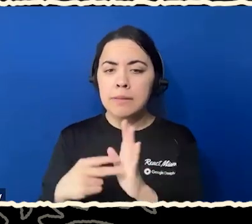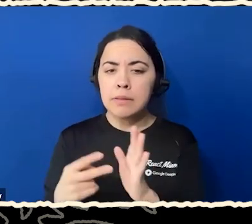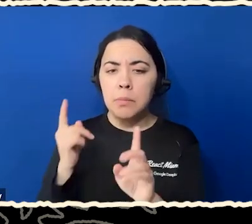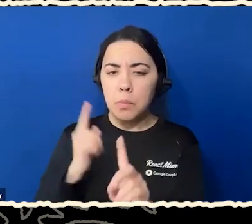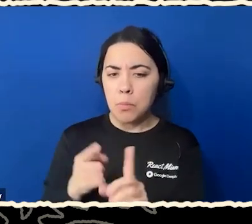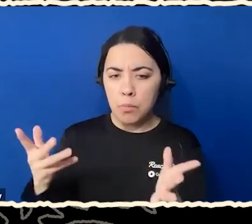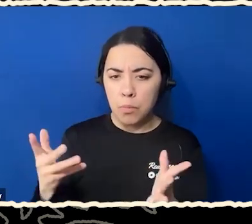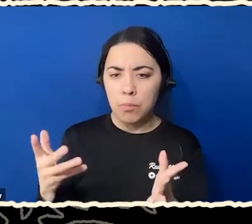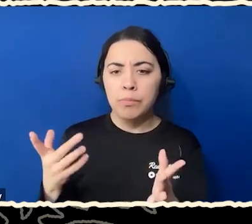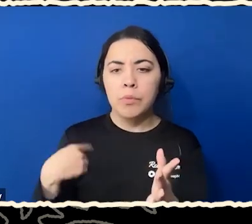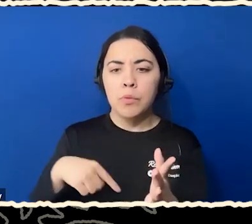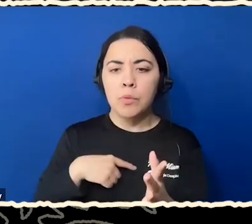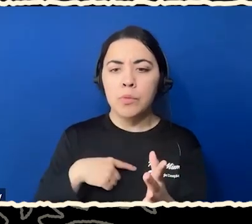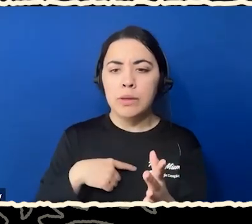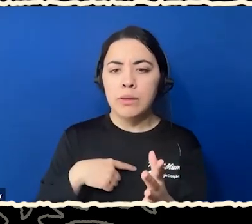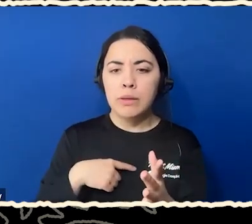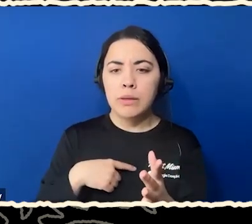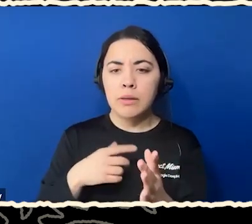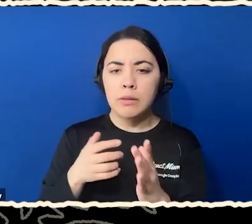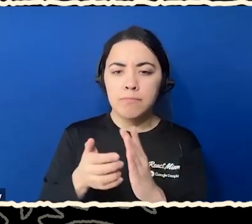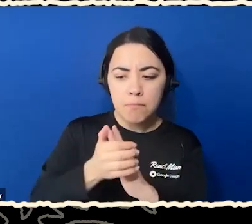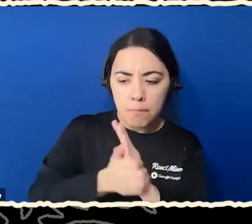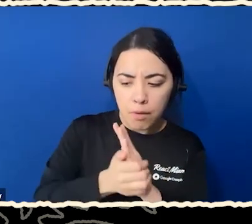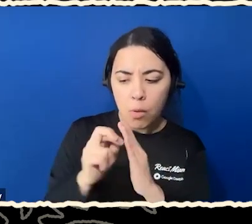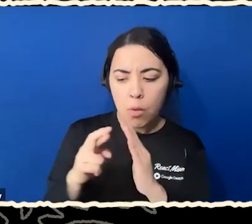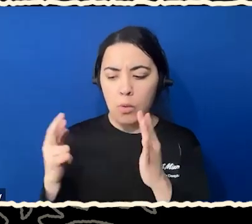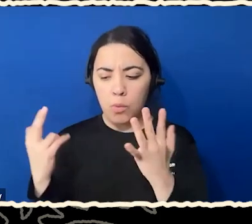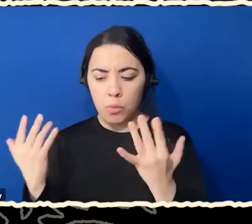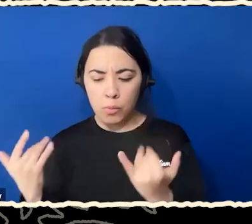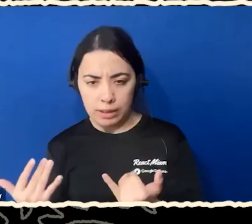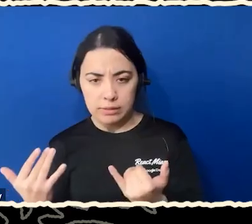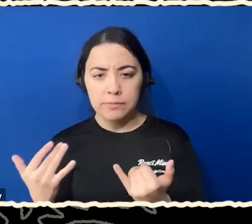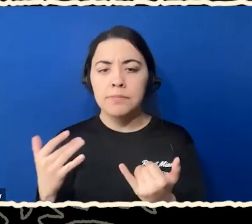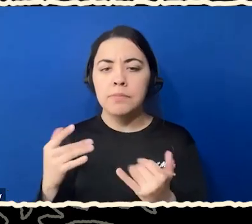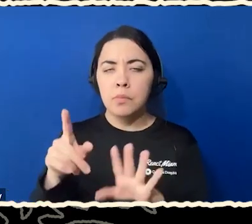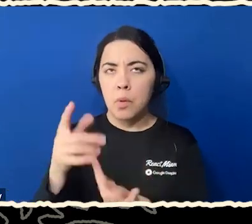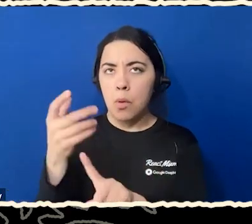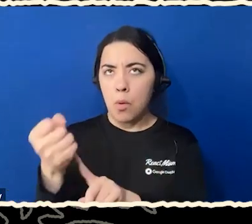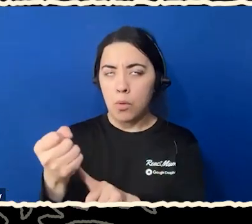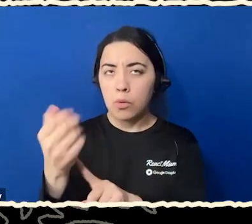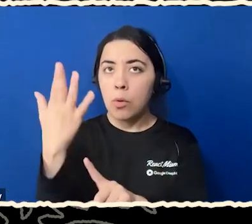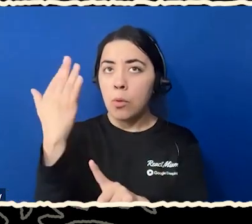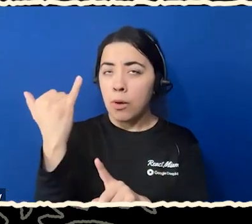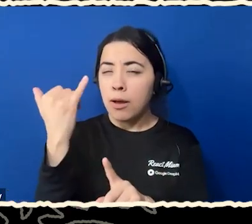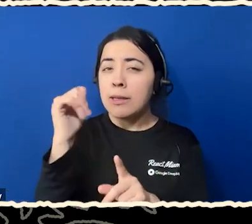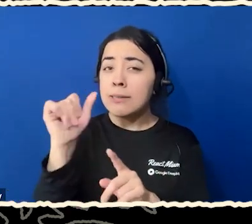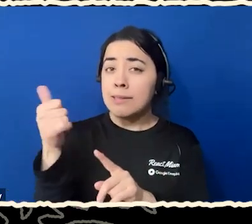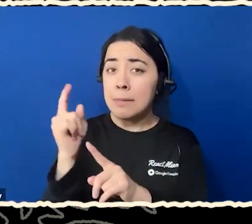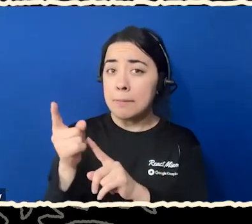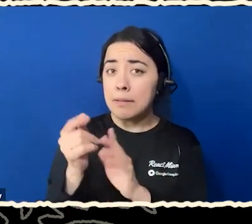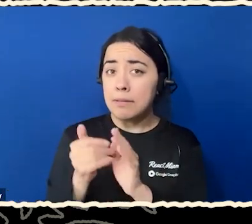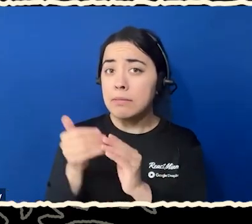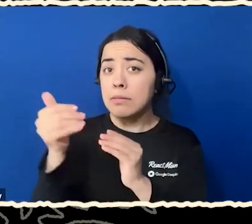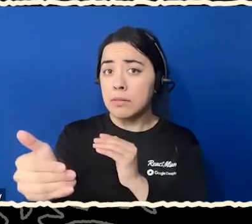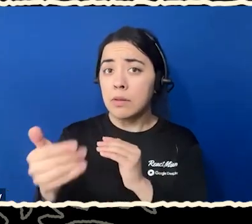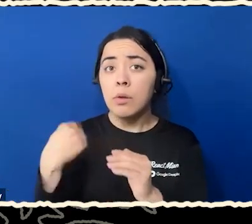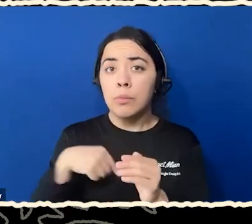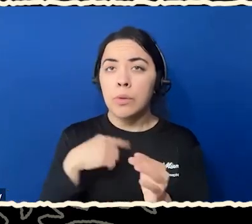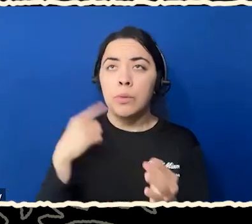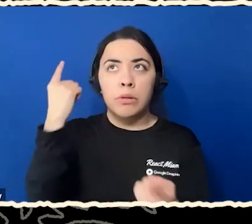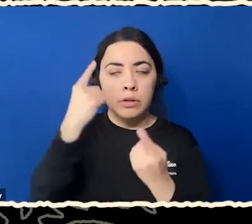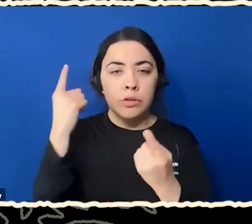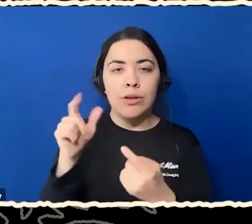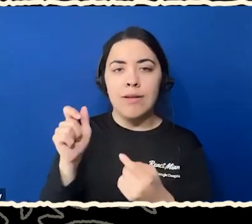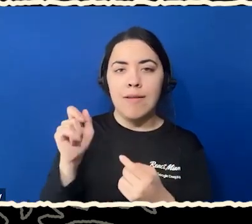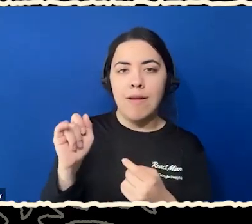it. States and the rules for moving between them. Hold that thought because in about 10 minutes, that's exactly how we're going to think about AI